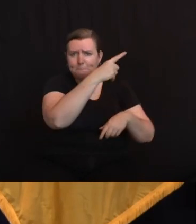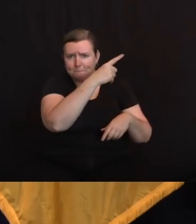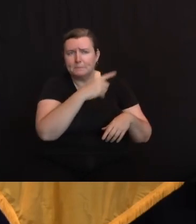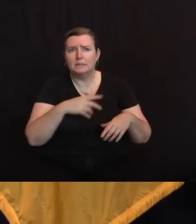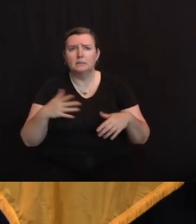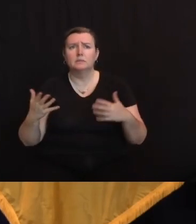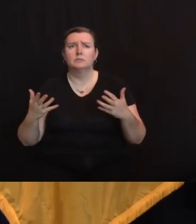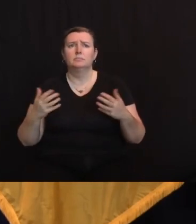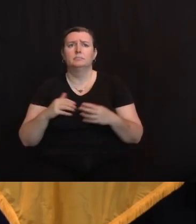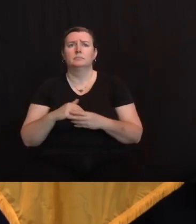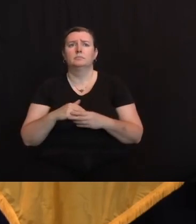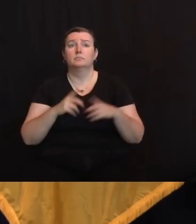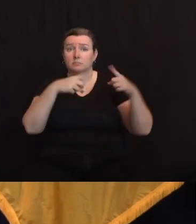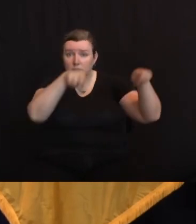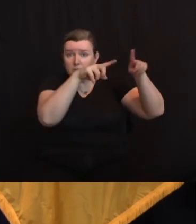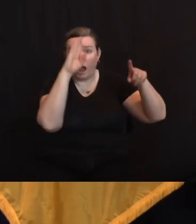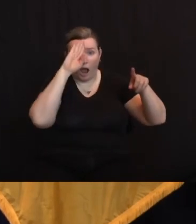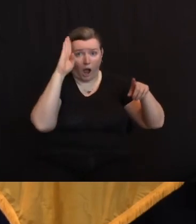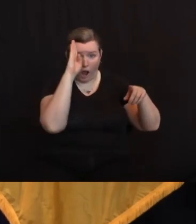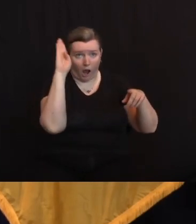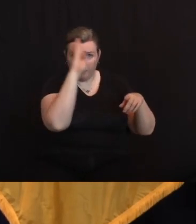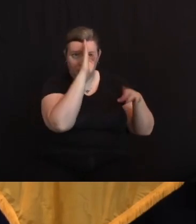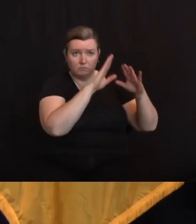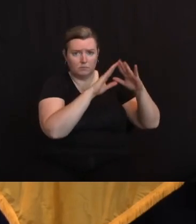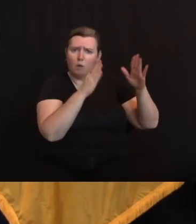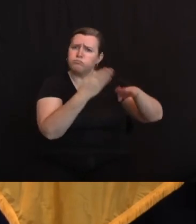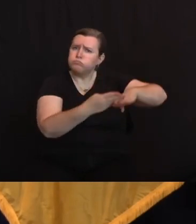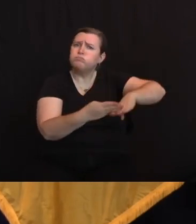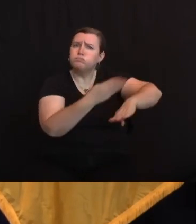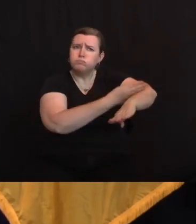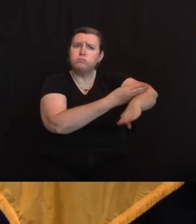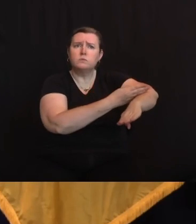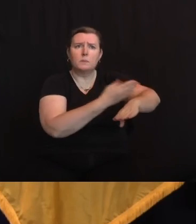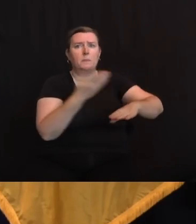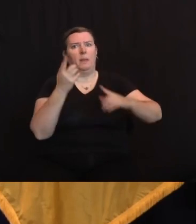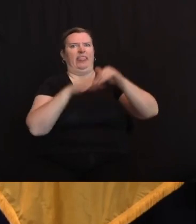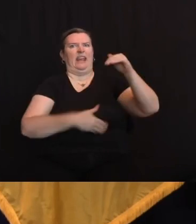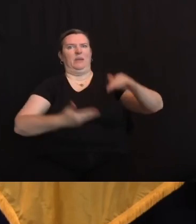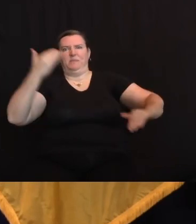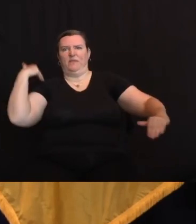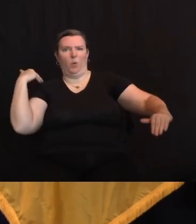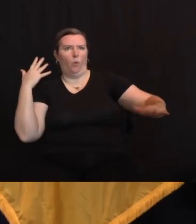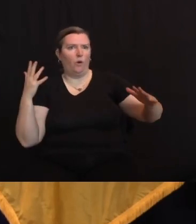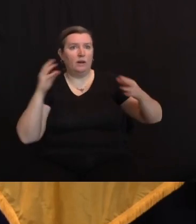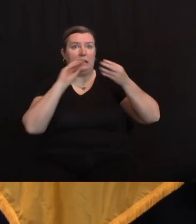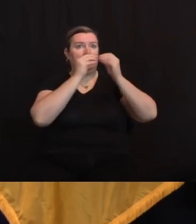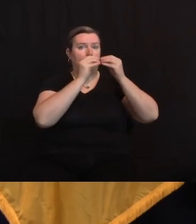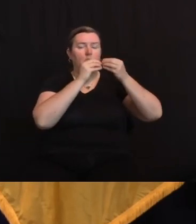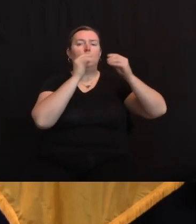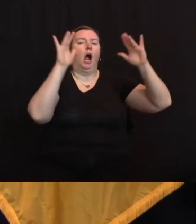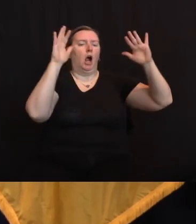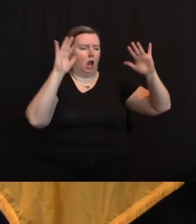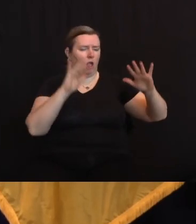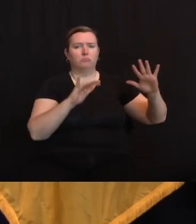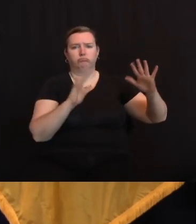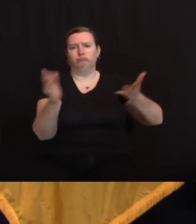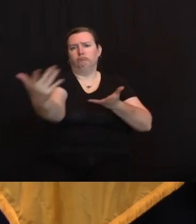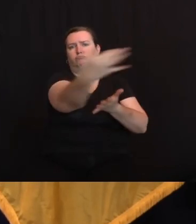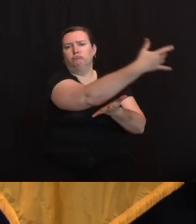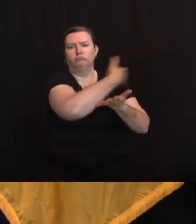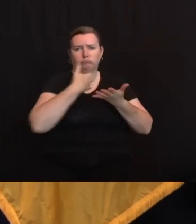they're in a world of a far better world than they were in, obviously, right? I mean, the numbers are a fraction of what they were. But it has